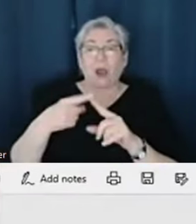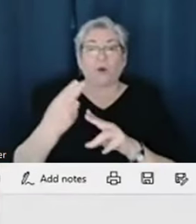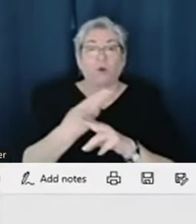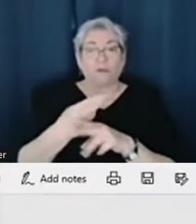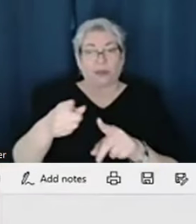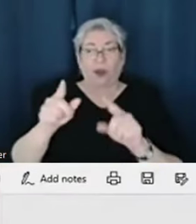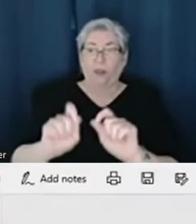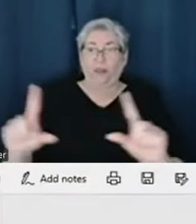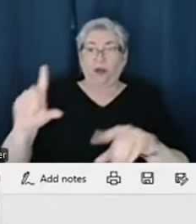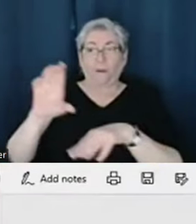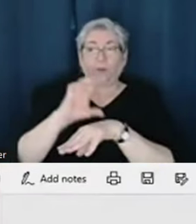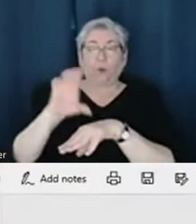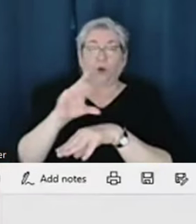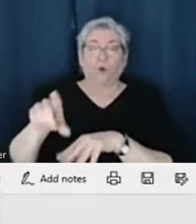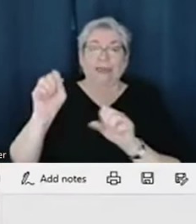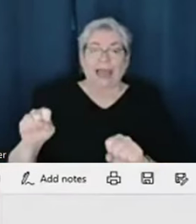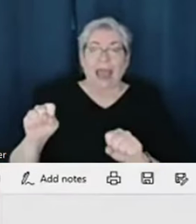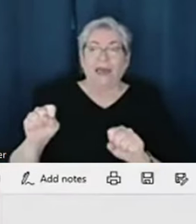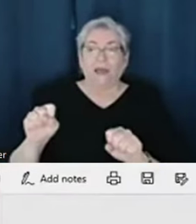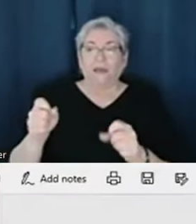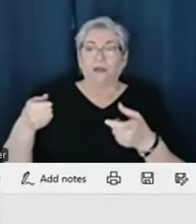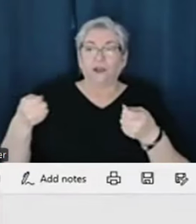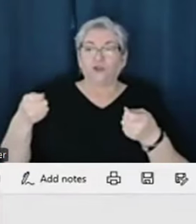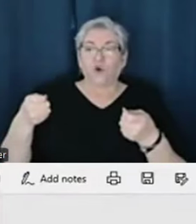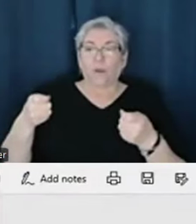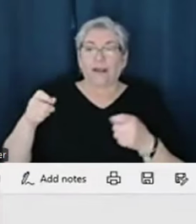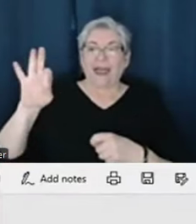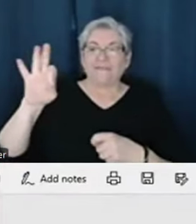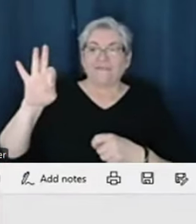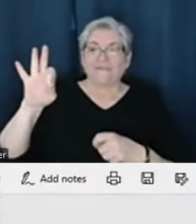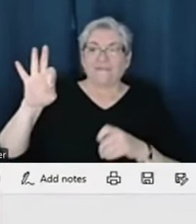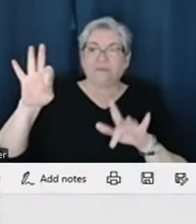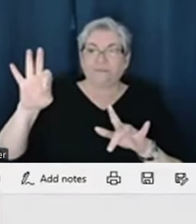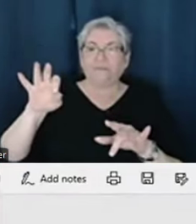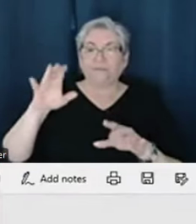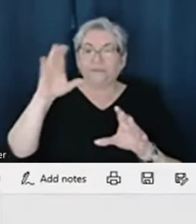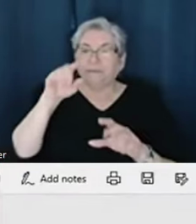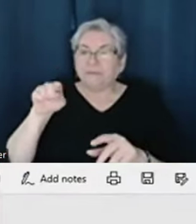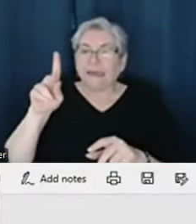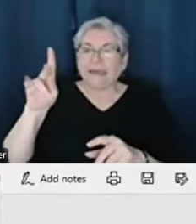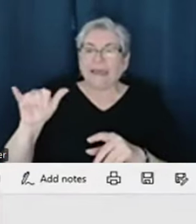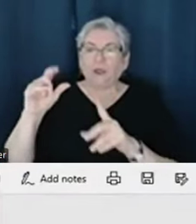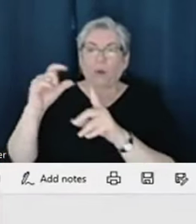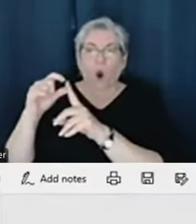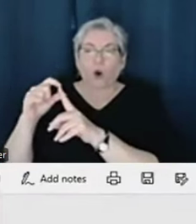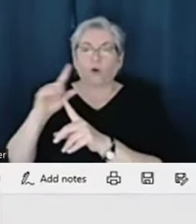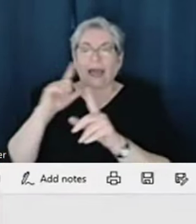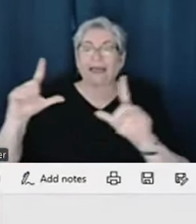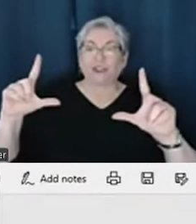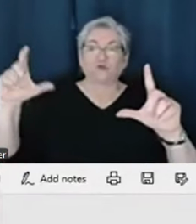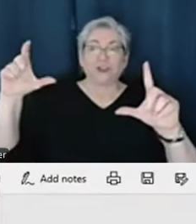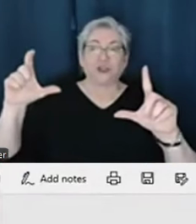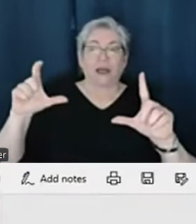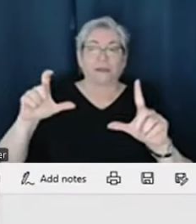do the Control F and find a keyword. You can take a screenshot and send it. And I